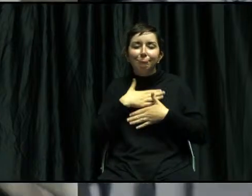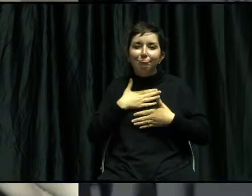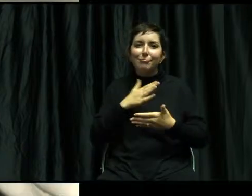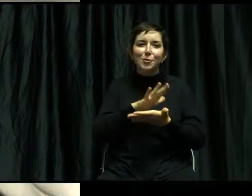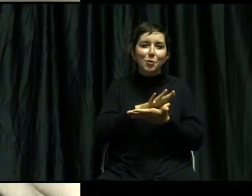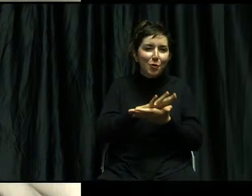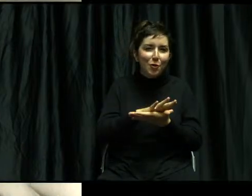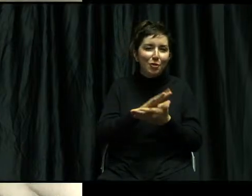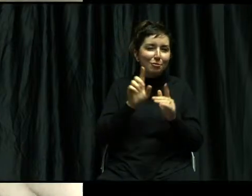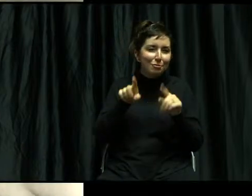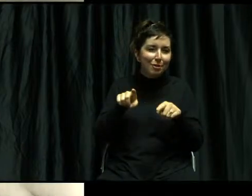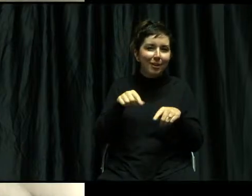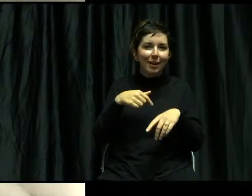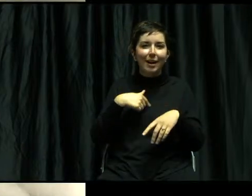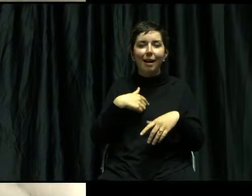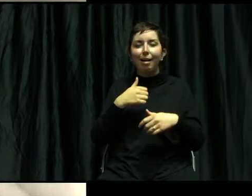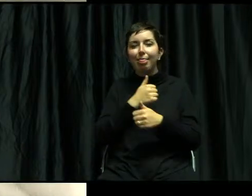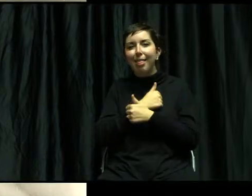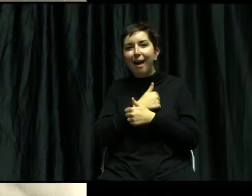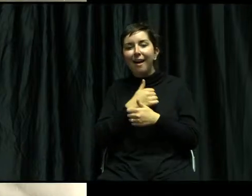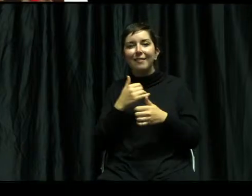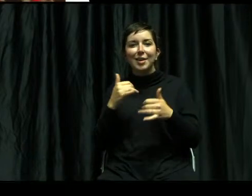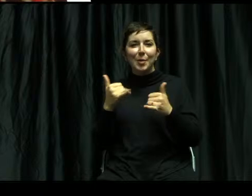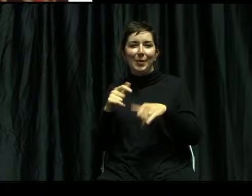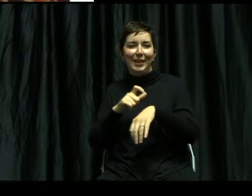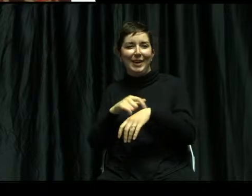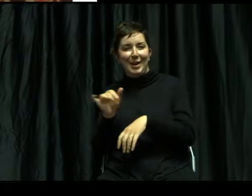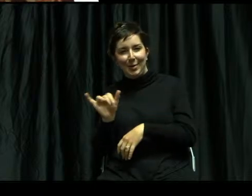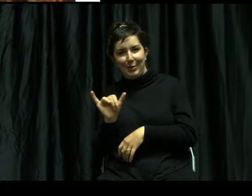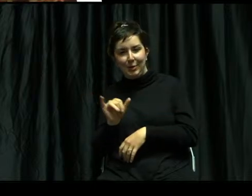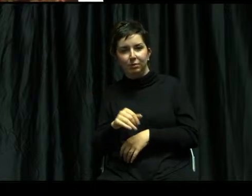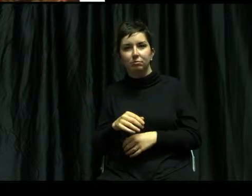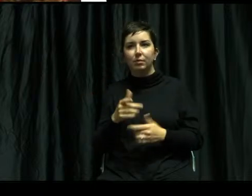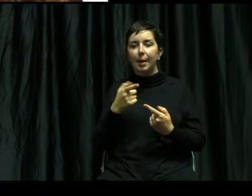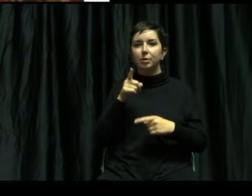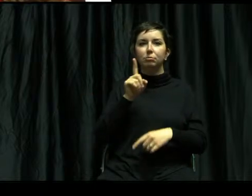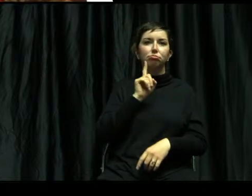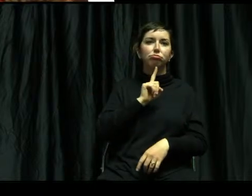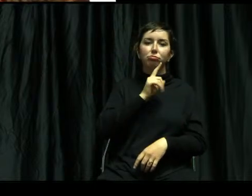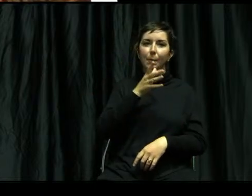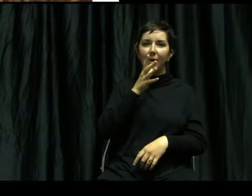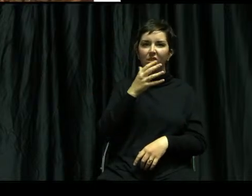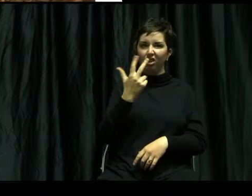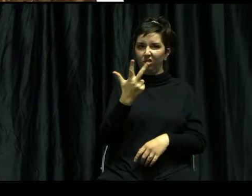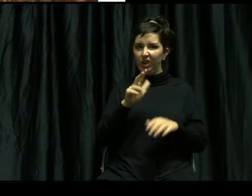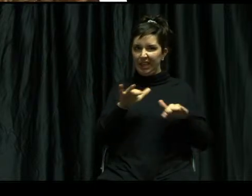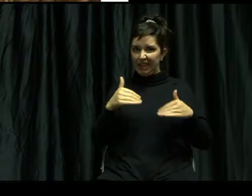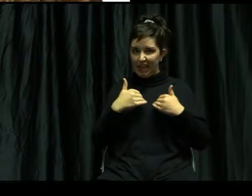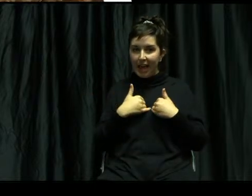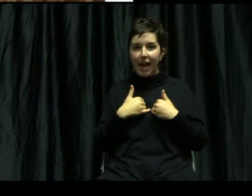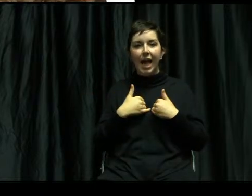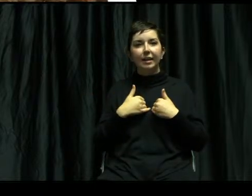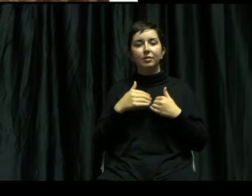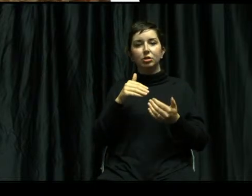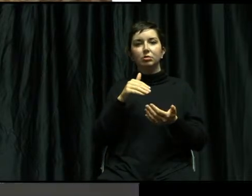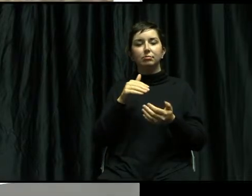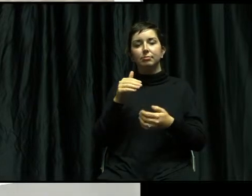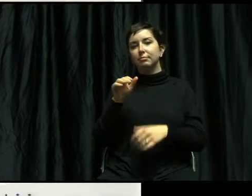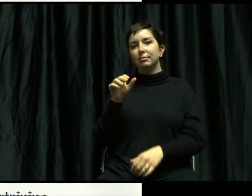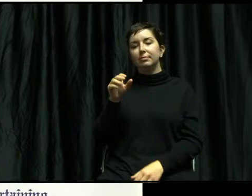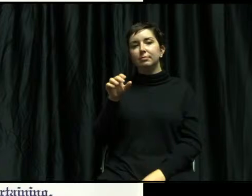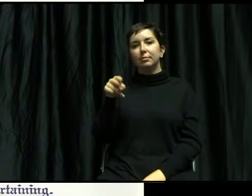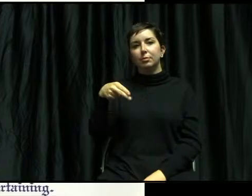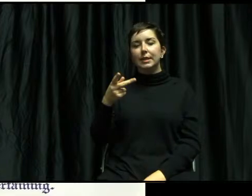loved playtime as well. As a single mother of 3 children, Dr. Flint attended Weber State